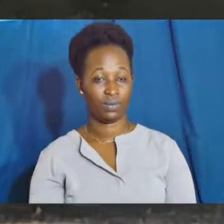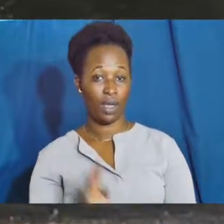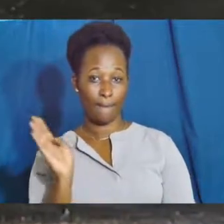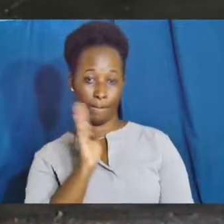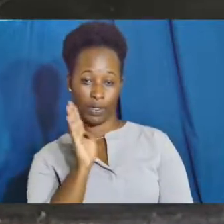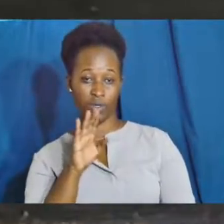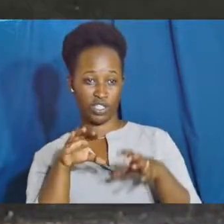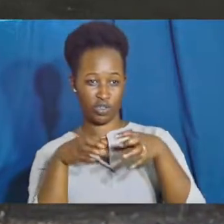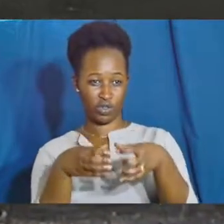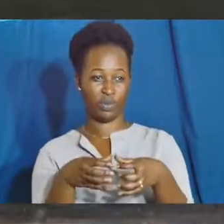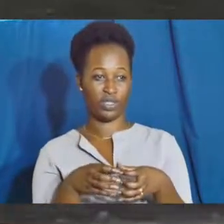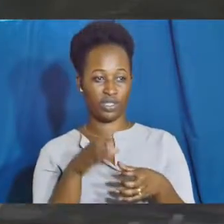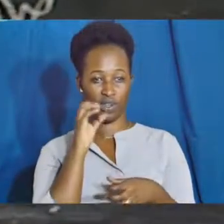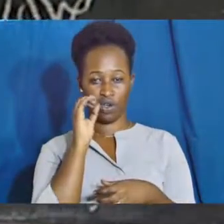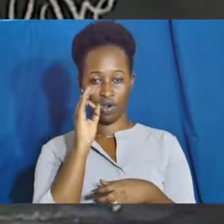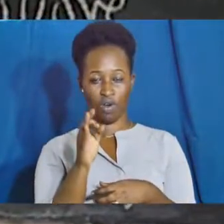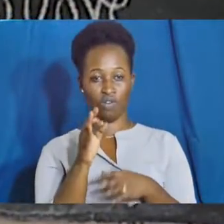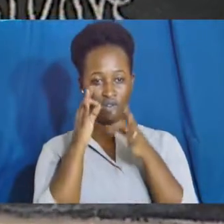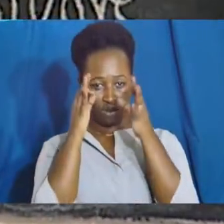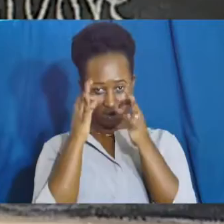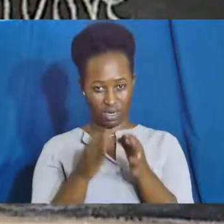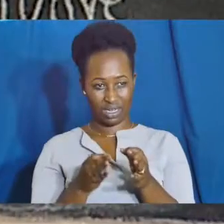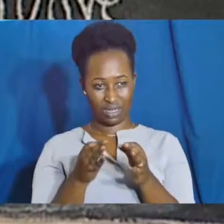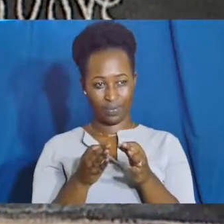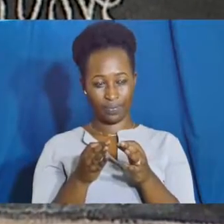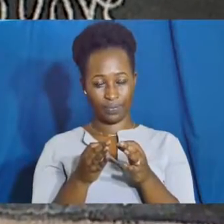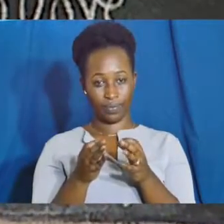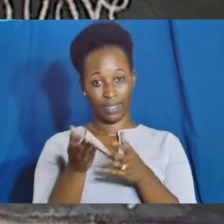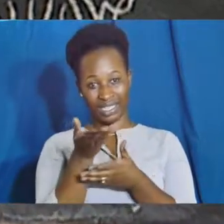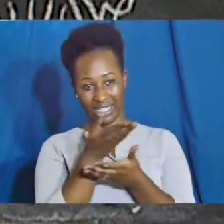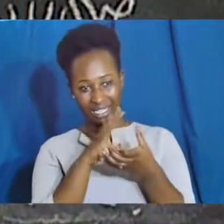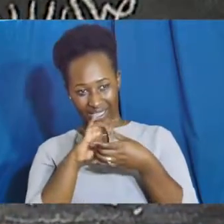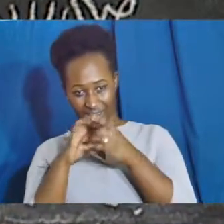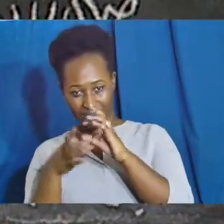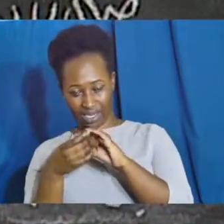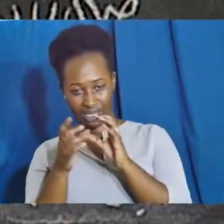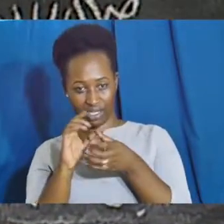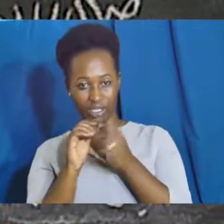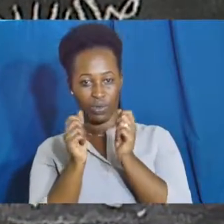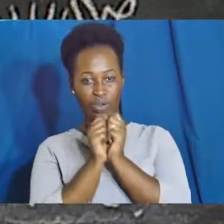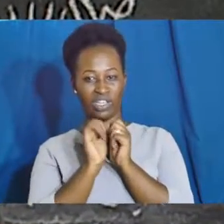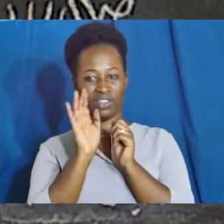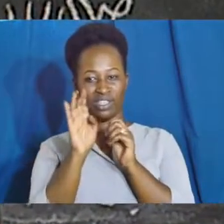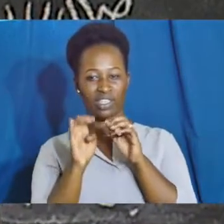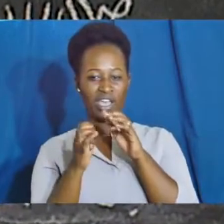biological community of organisms interacting with their physical environment.